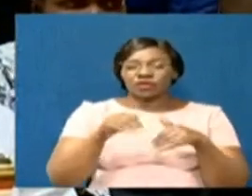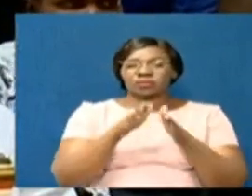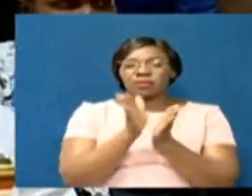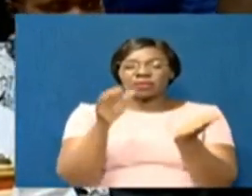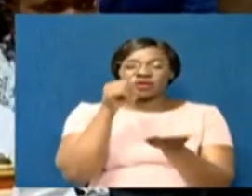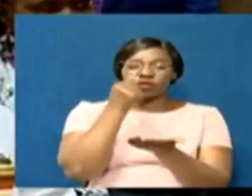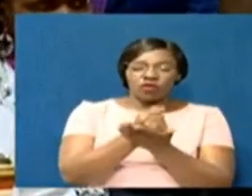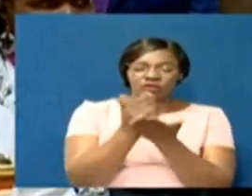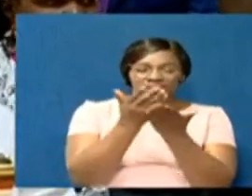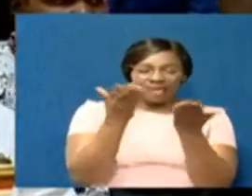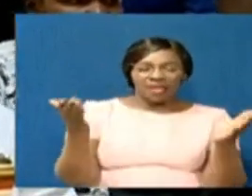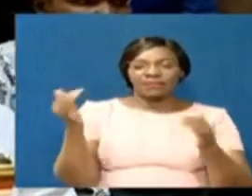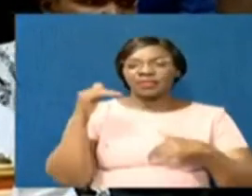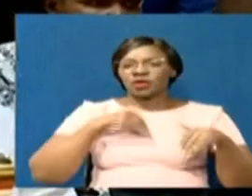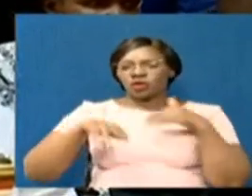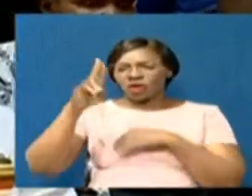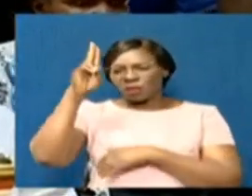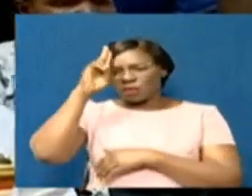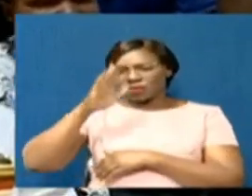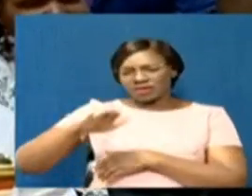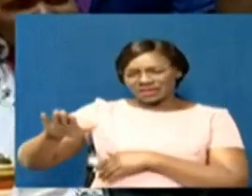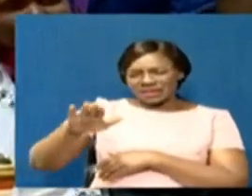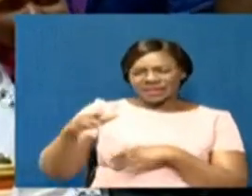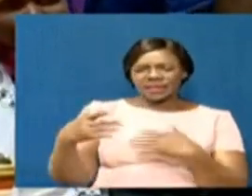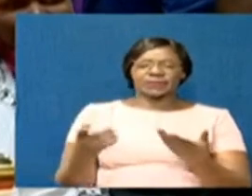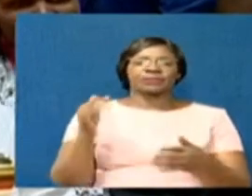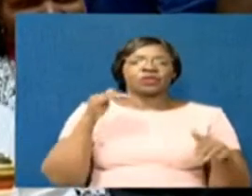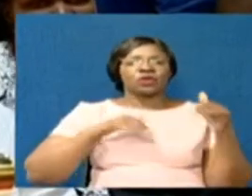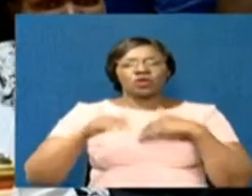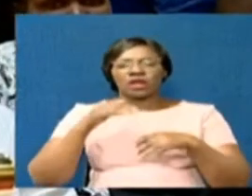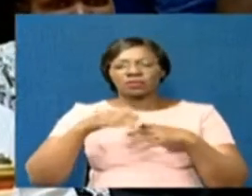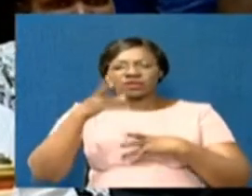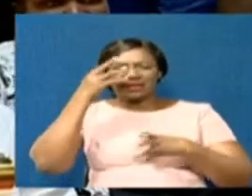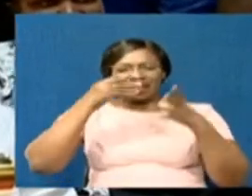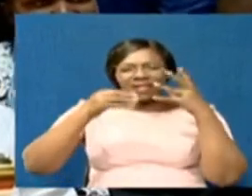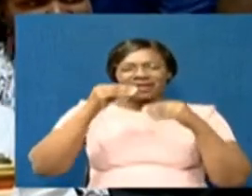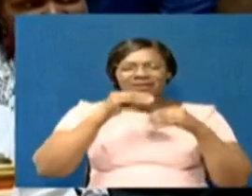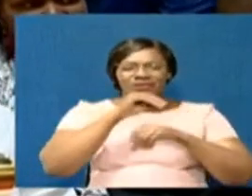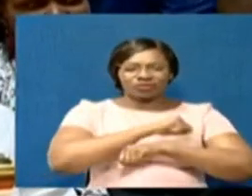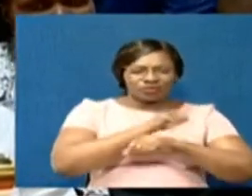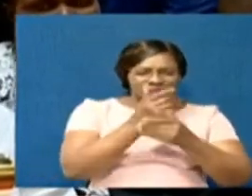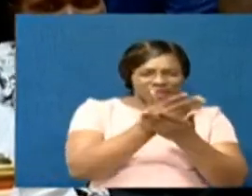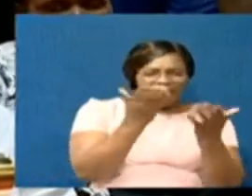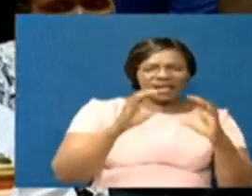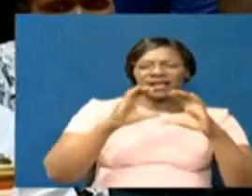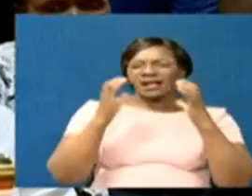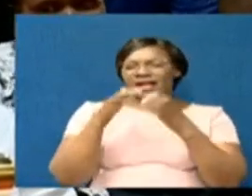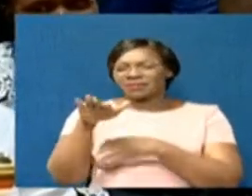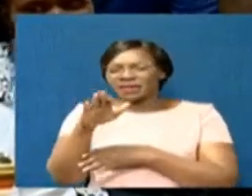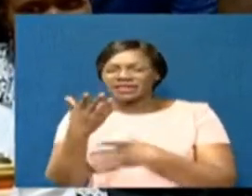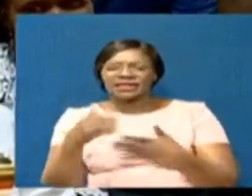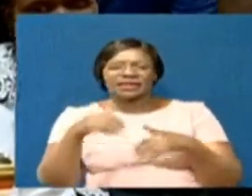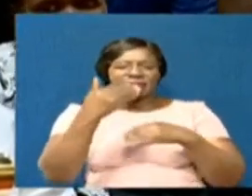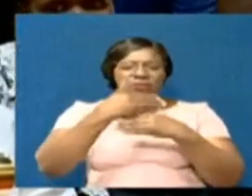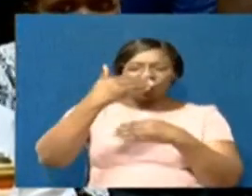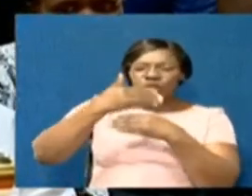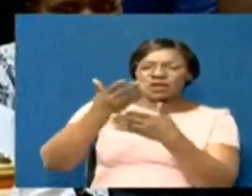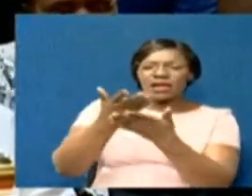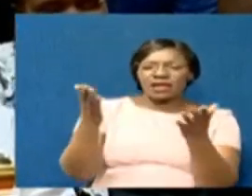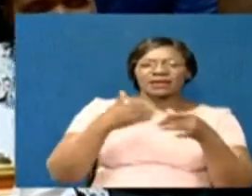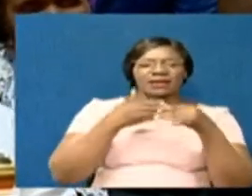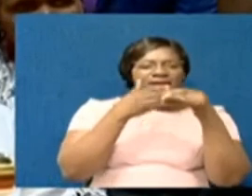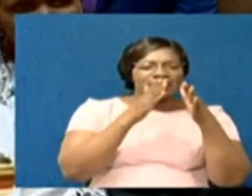Lord, corruption in our police force, corruption in our learning institutions, in our companies, in our borders, in the leaders